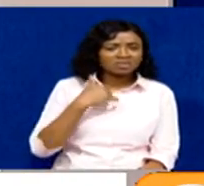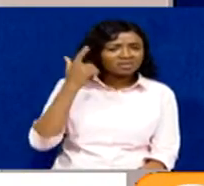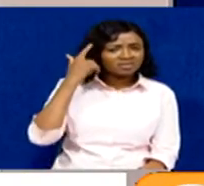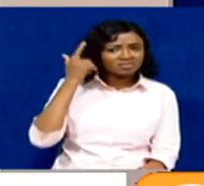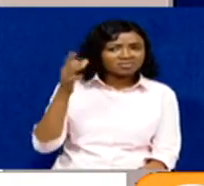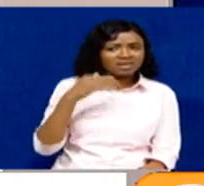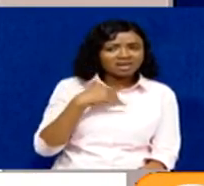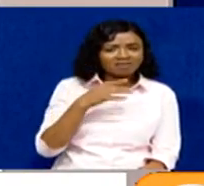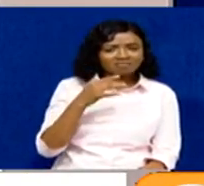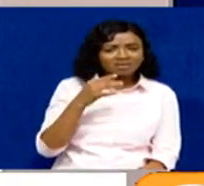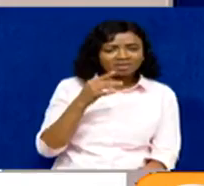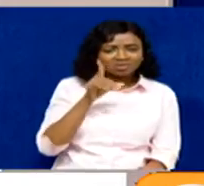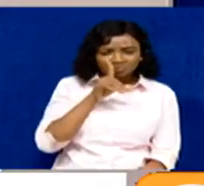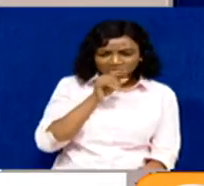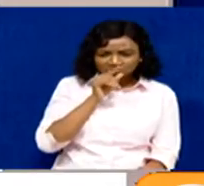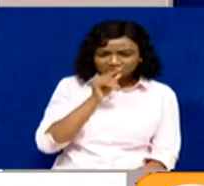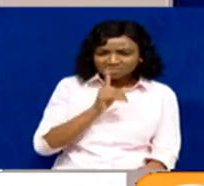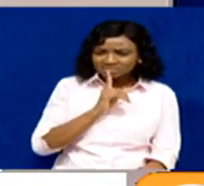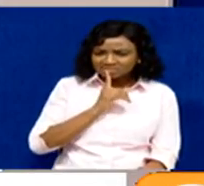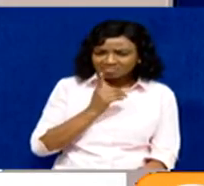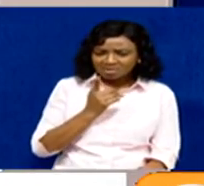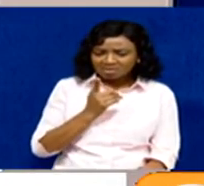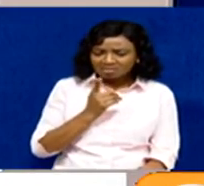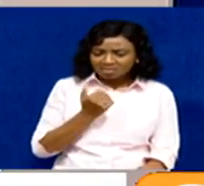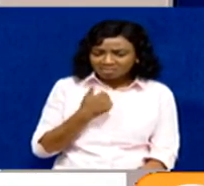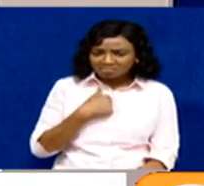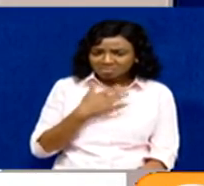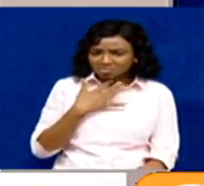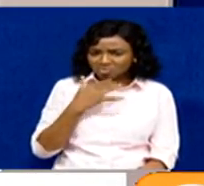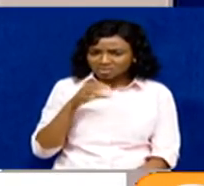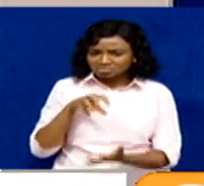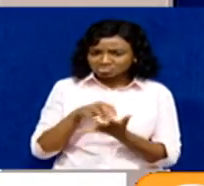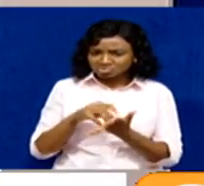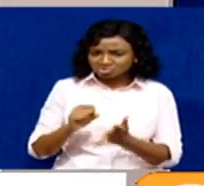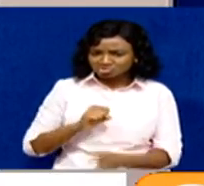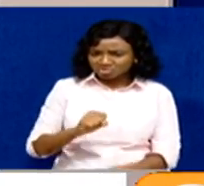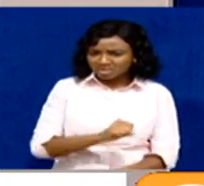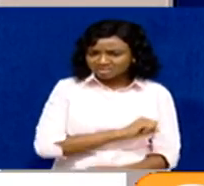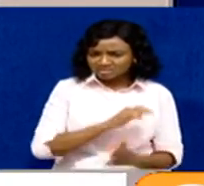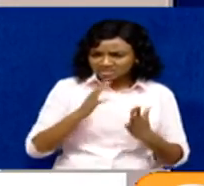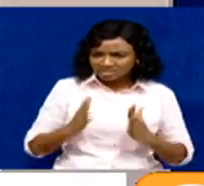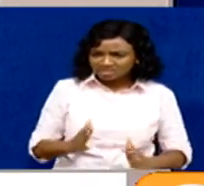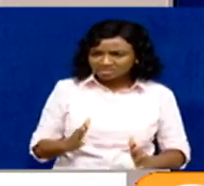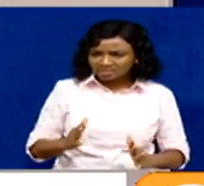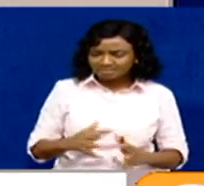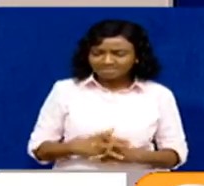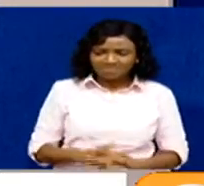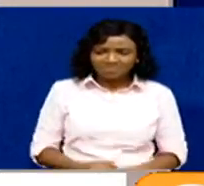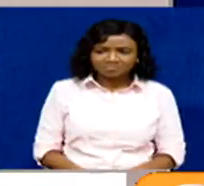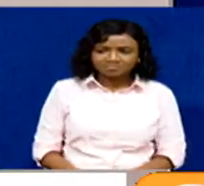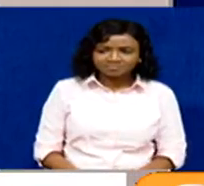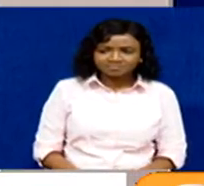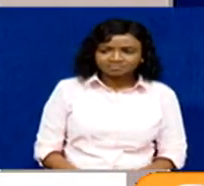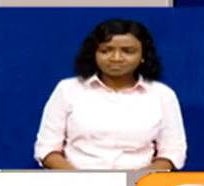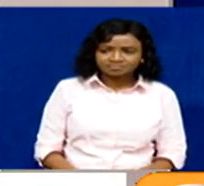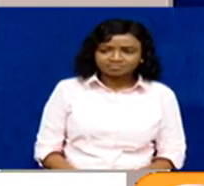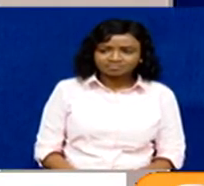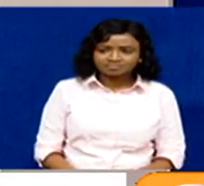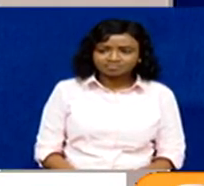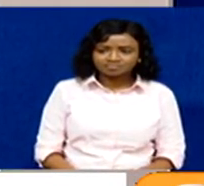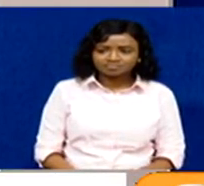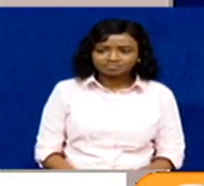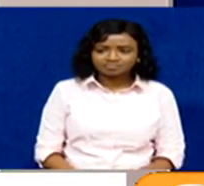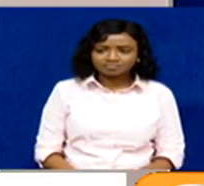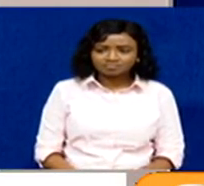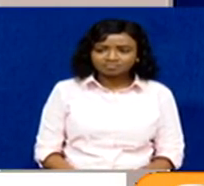somebody was trying to smoke me out, particularly after I had said, you know, the conversation in